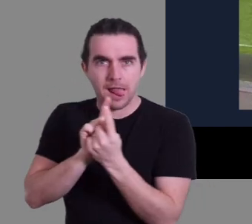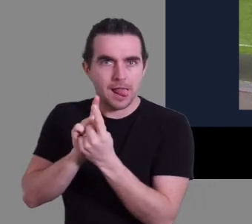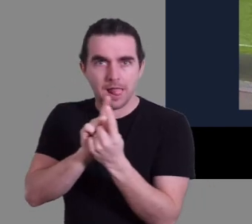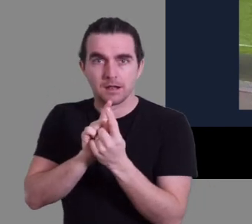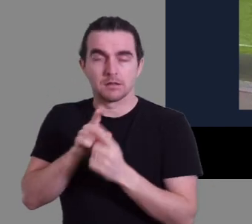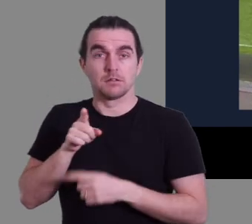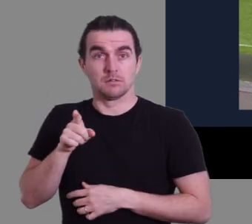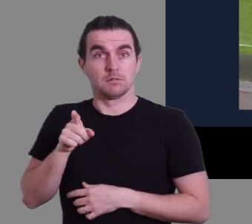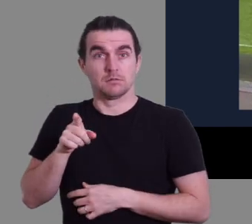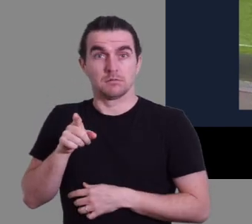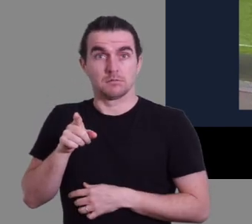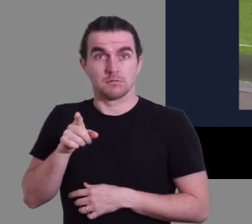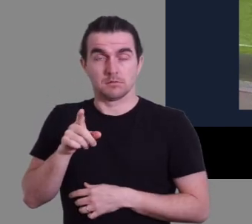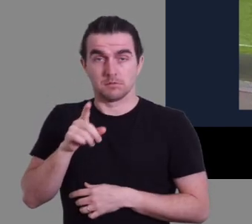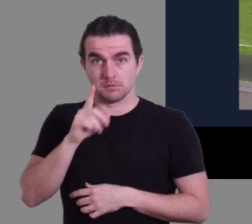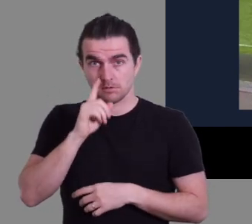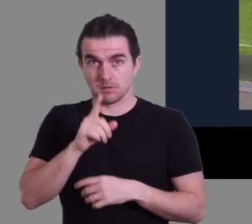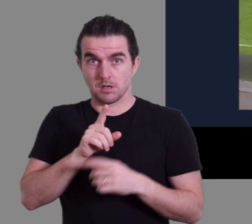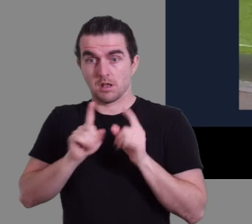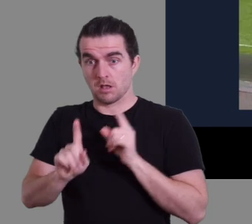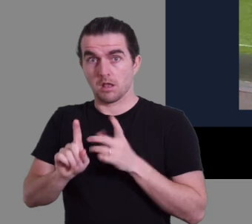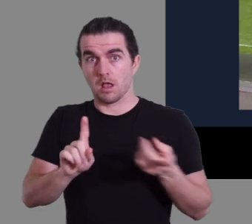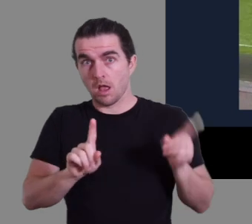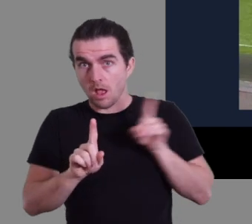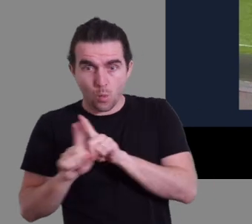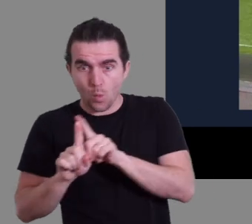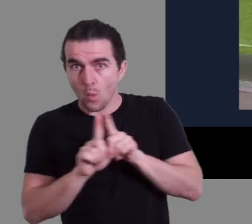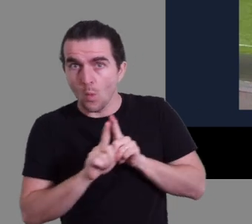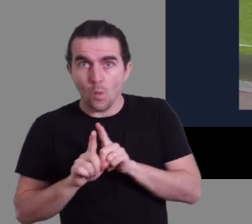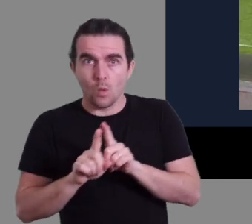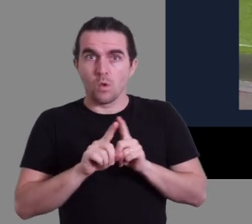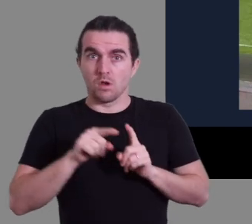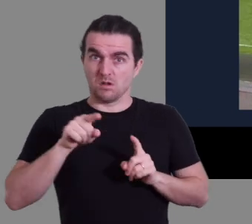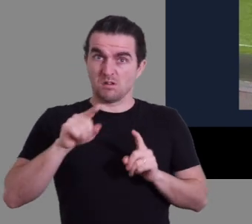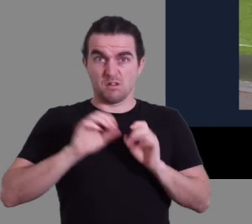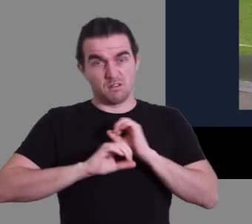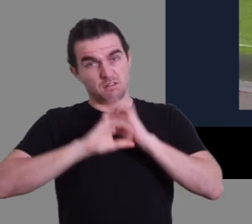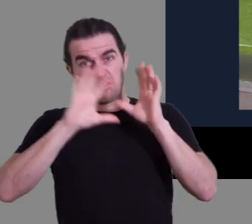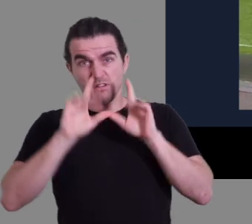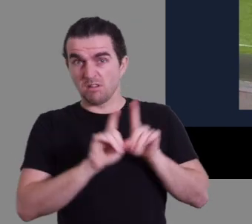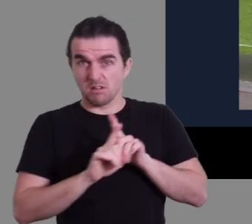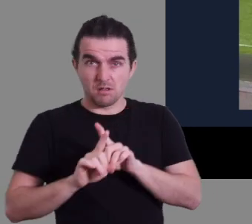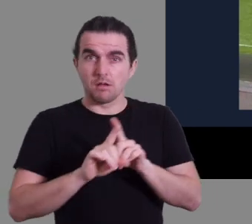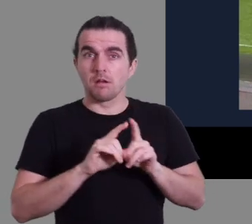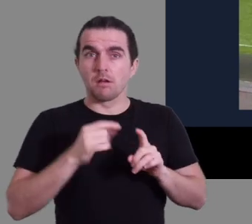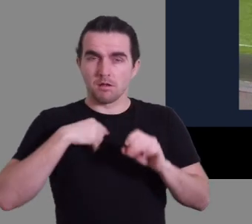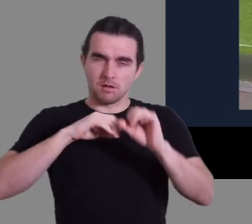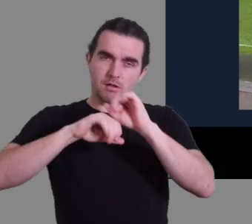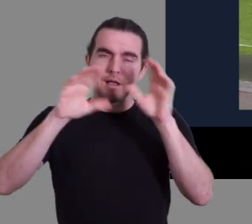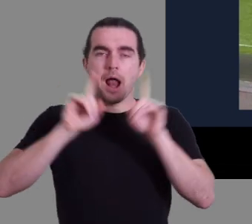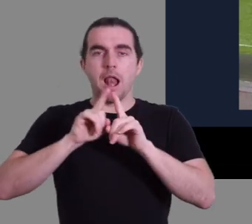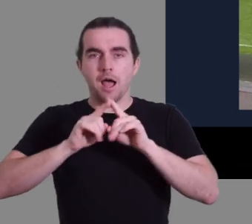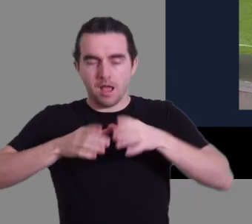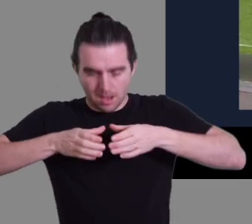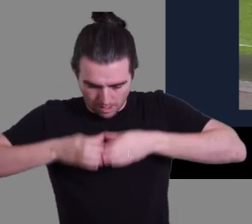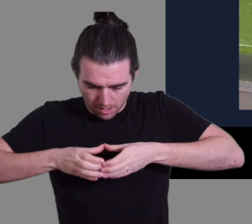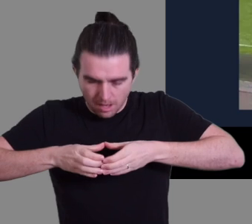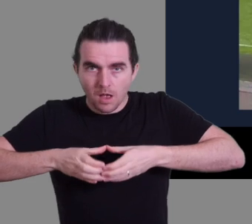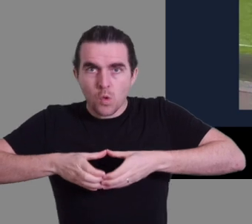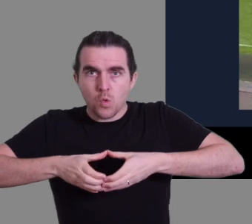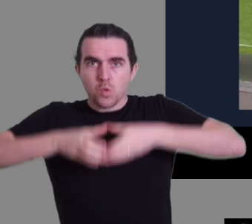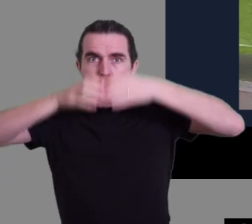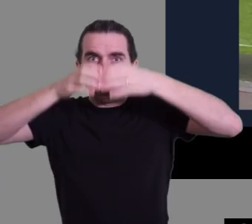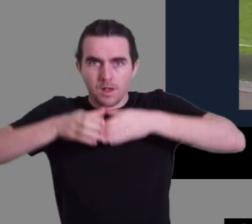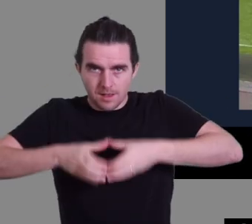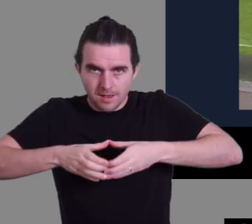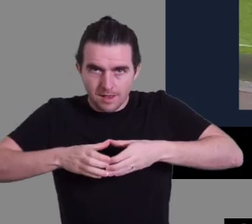and on the right, it's not just for me an area on the pitch that I'm imagining. I'm getting a visual idea of a